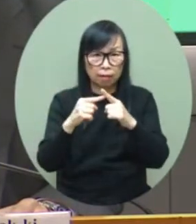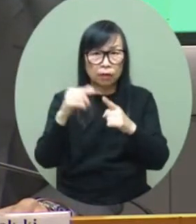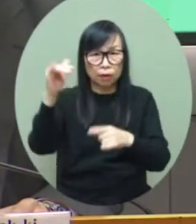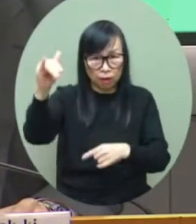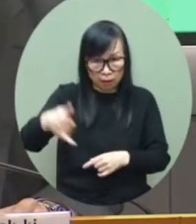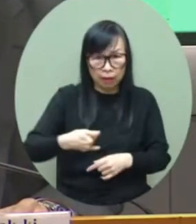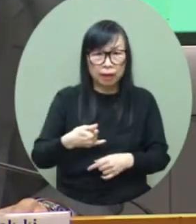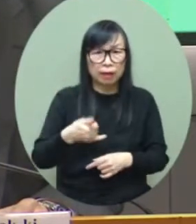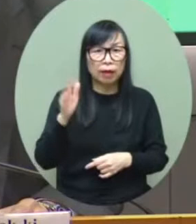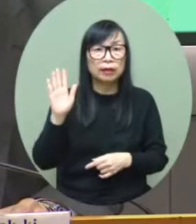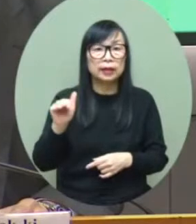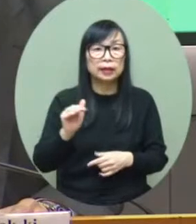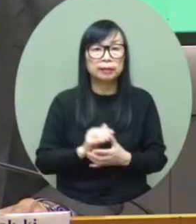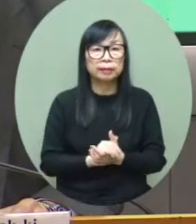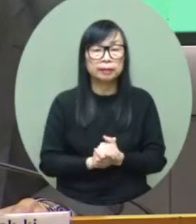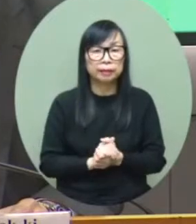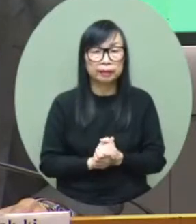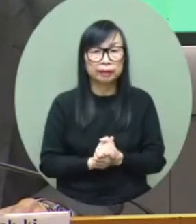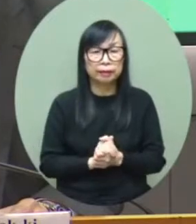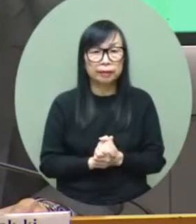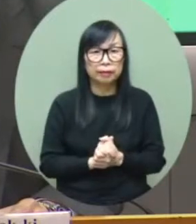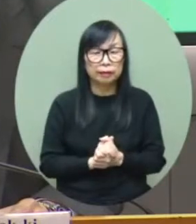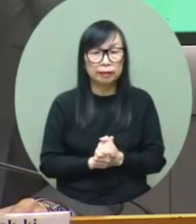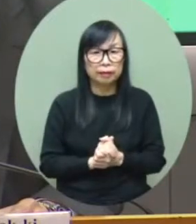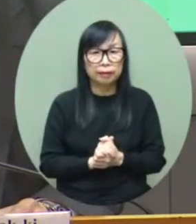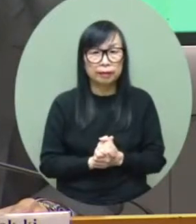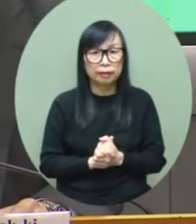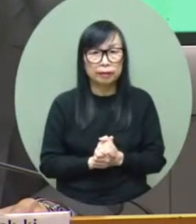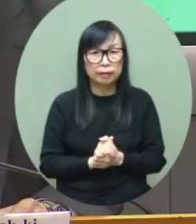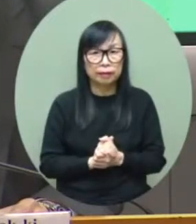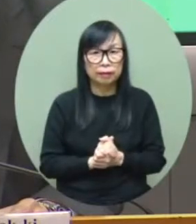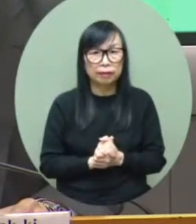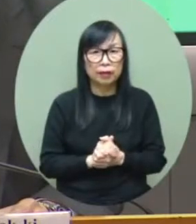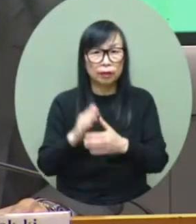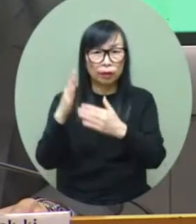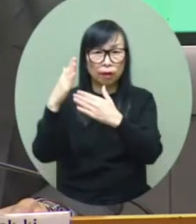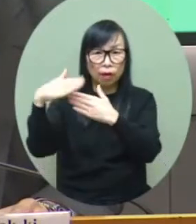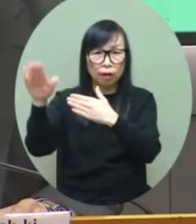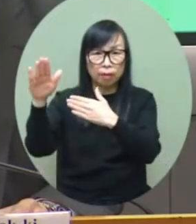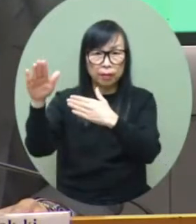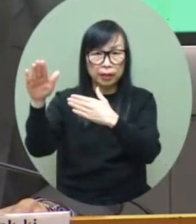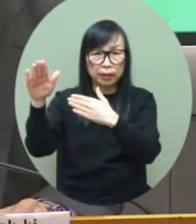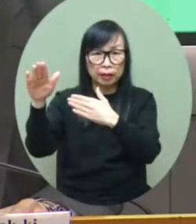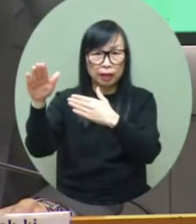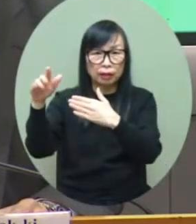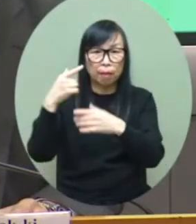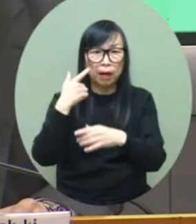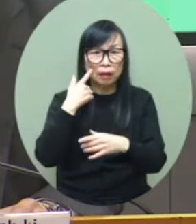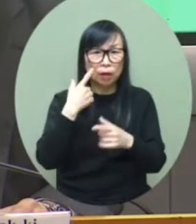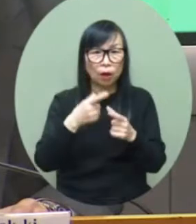means for overseas travelers who have not been vaccinated, they could travel to Hong Kong.